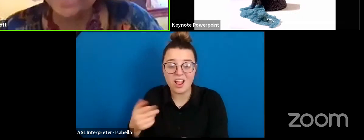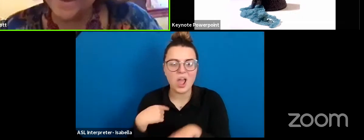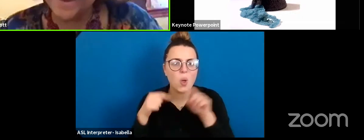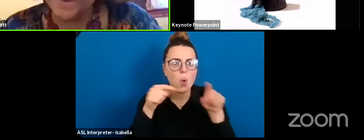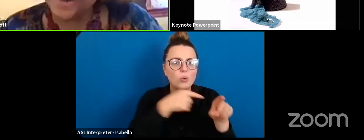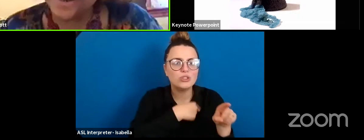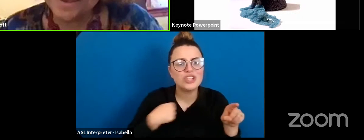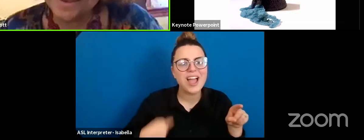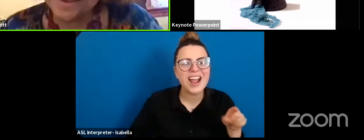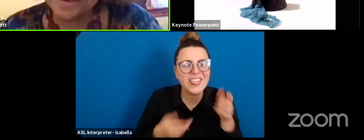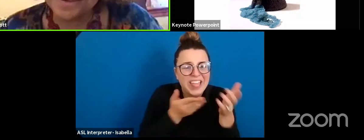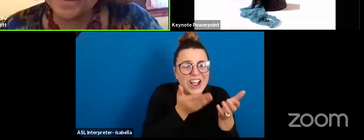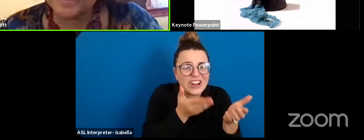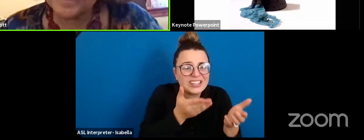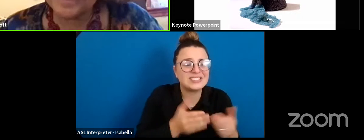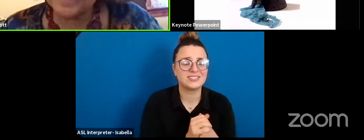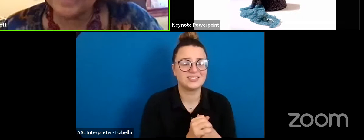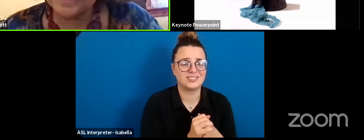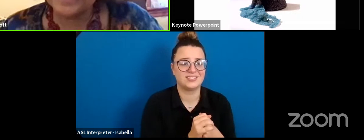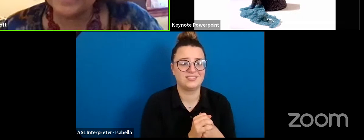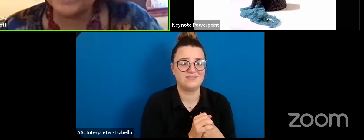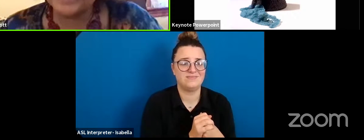and there it is.